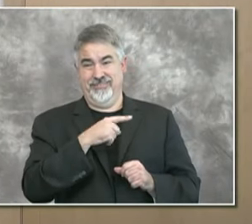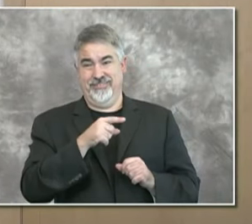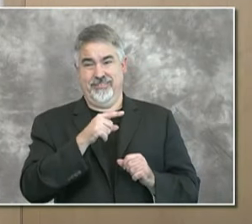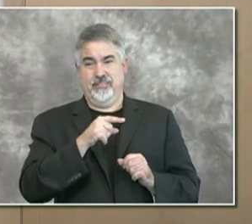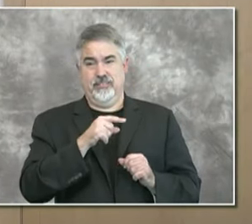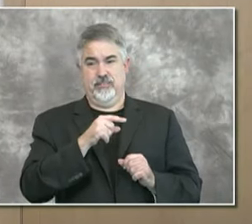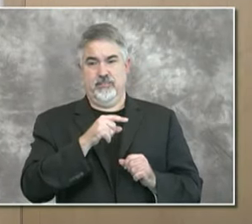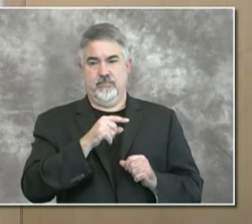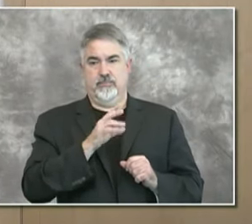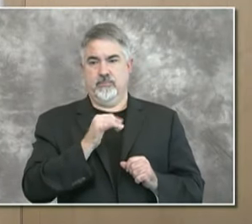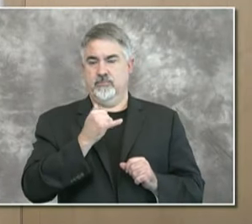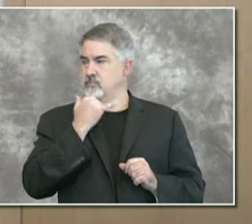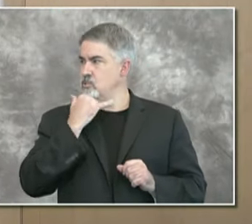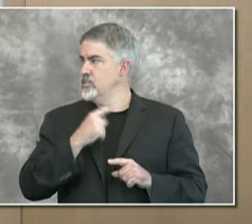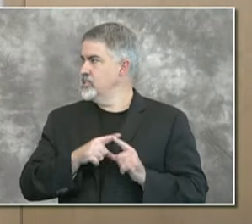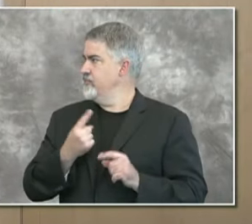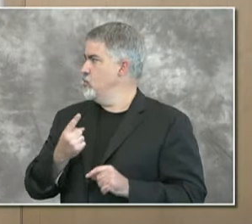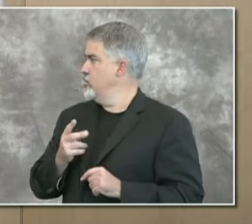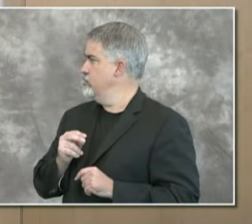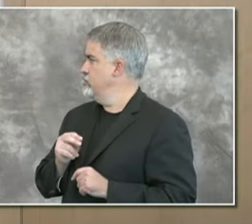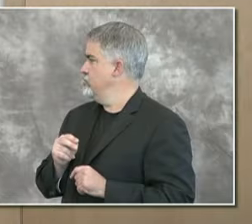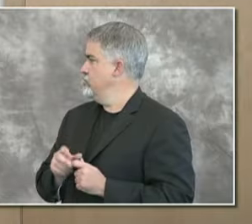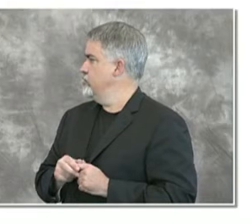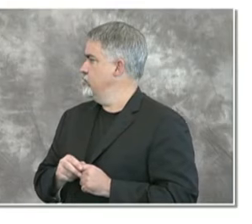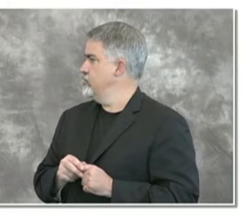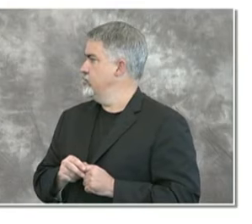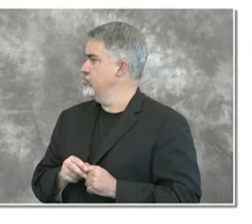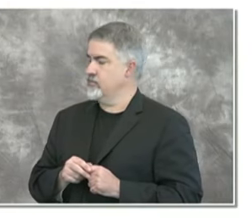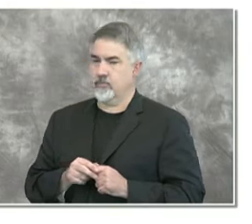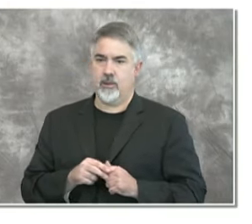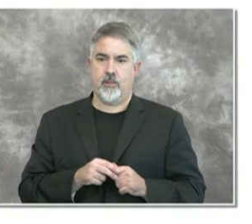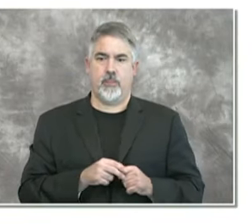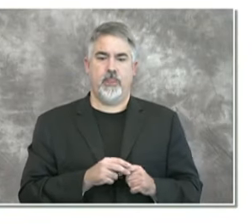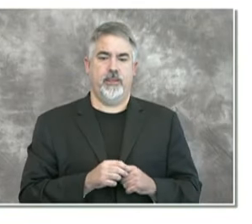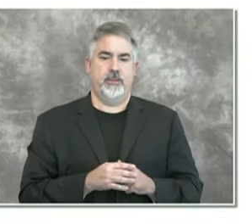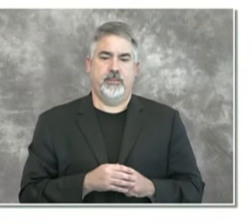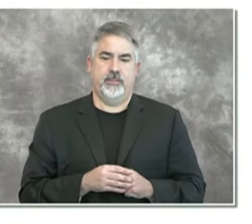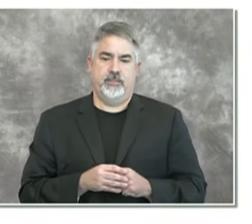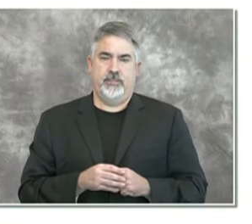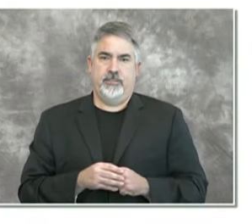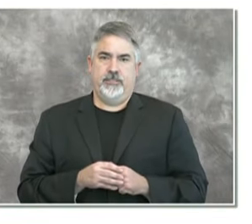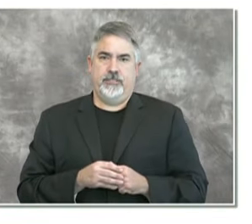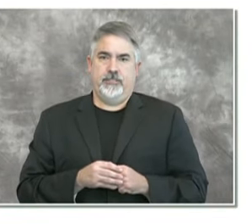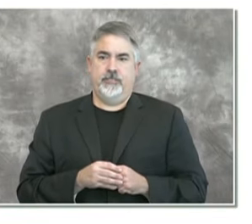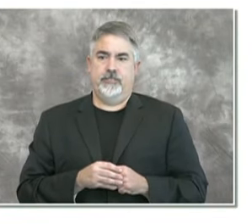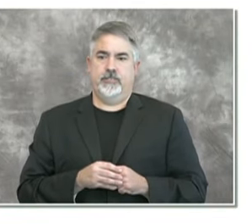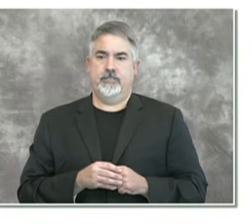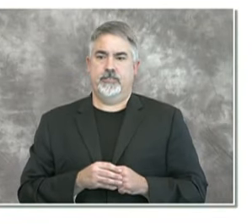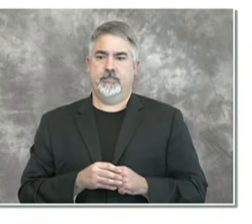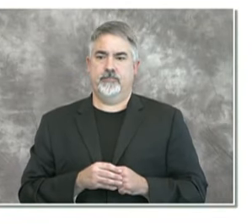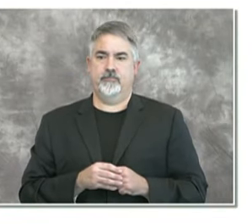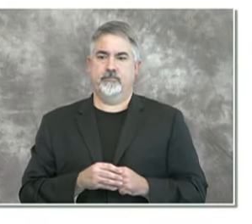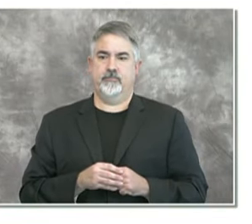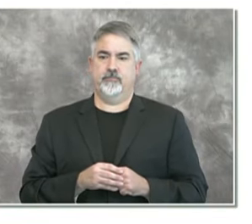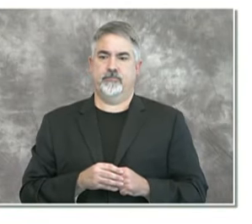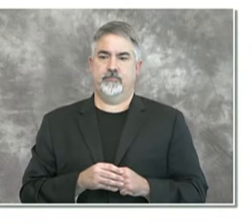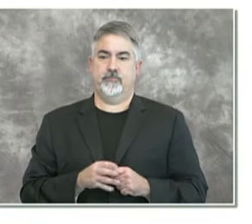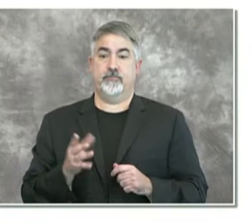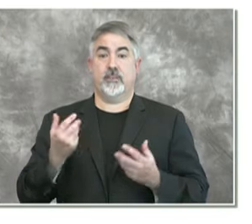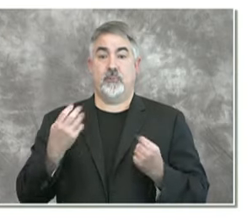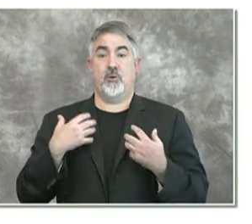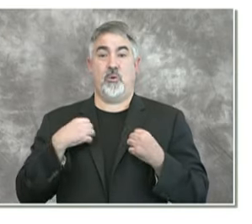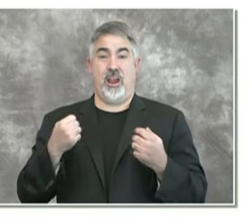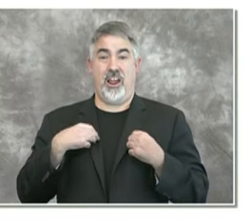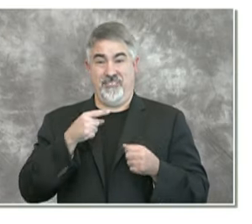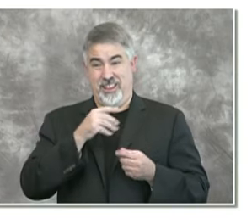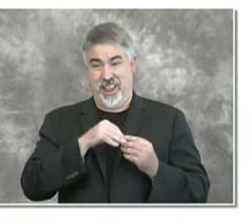it. That's for testing. There you go. So the recovered number we have